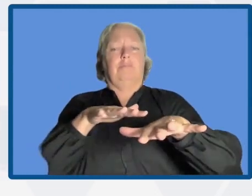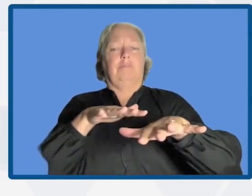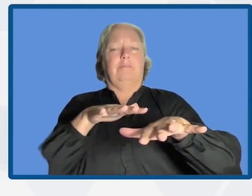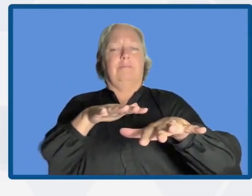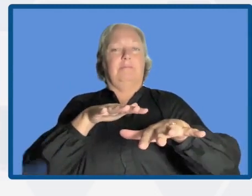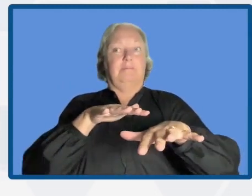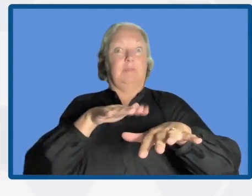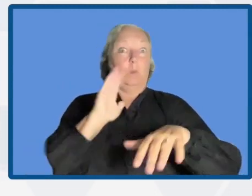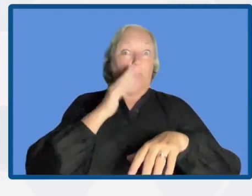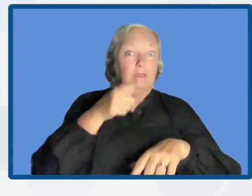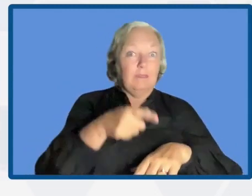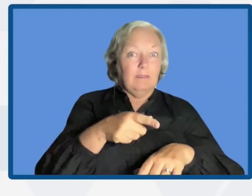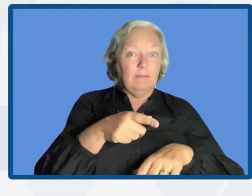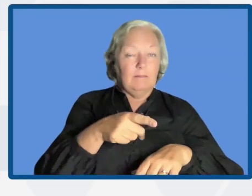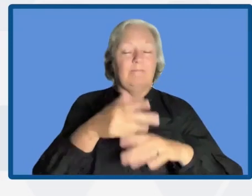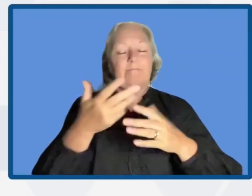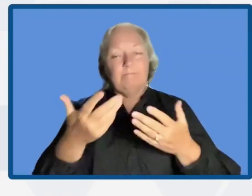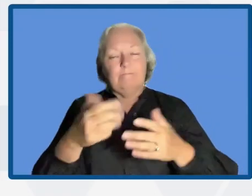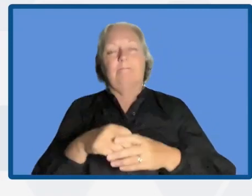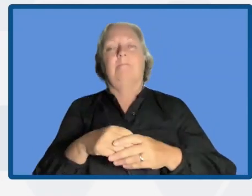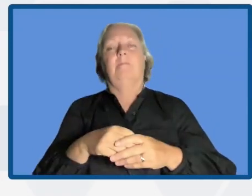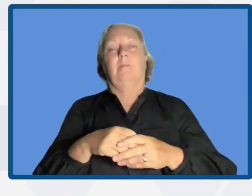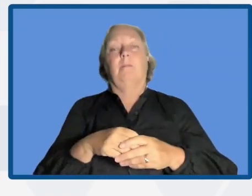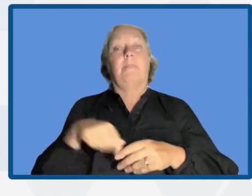So those living at the sides of the river